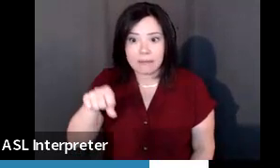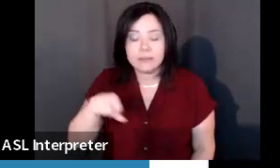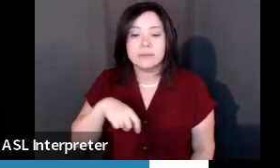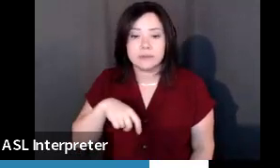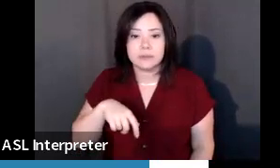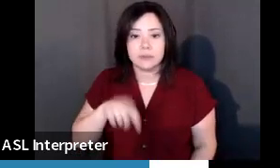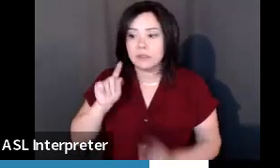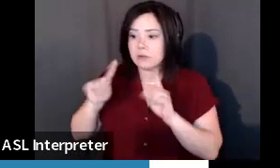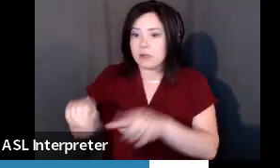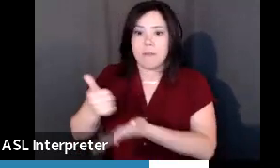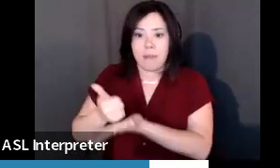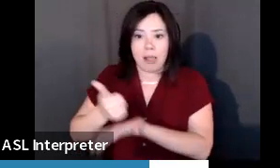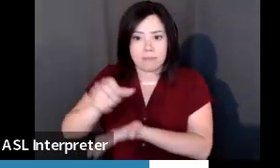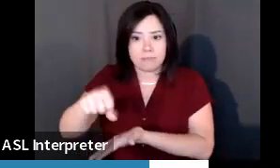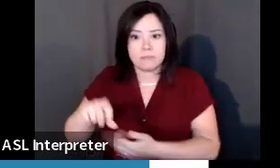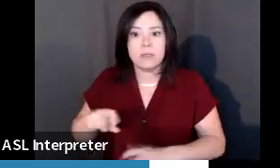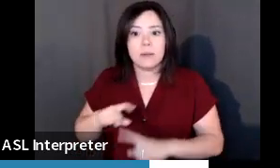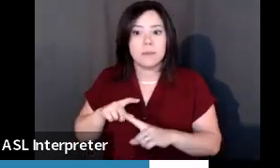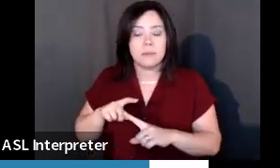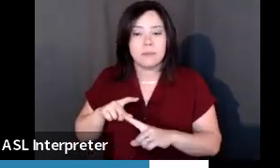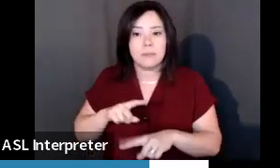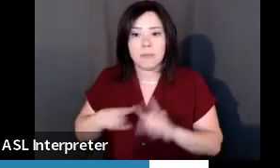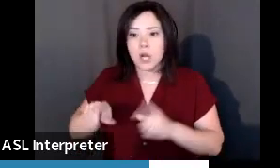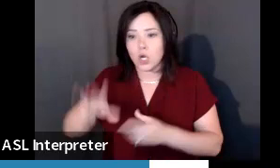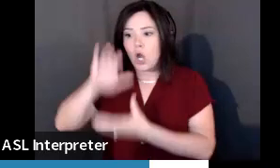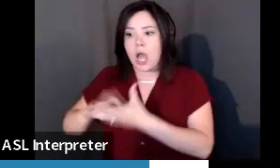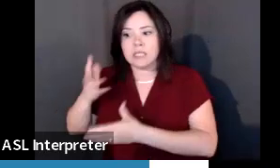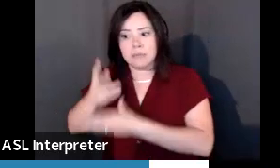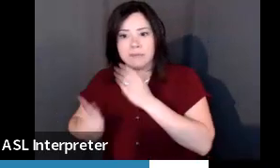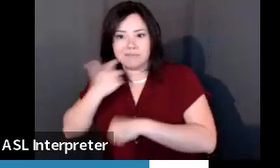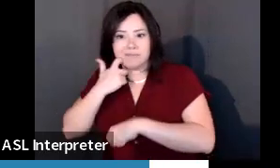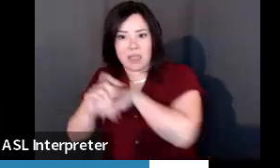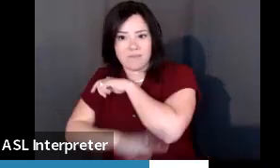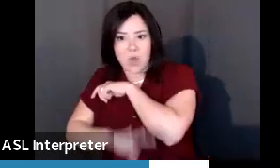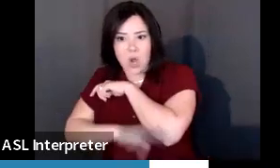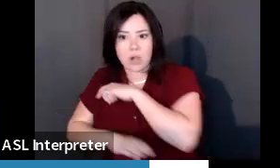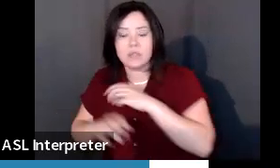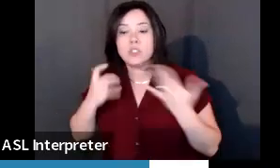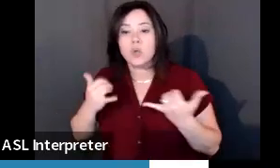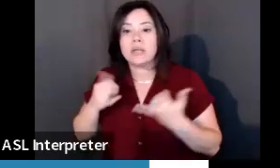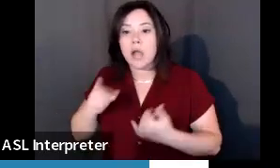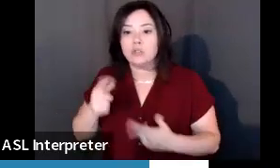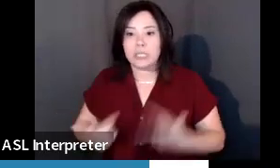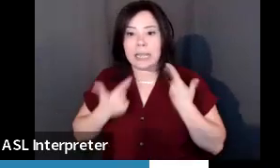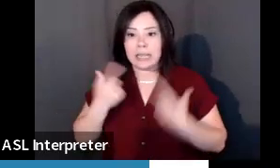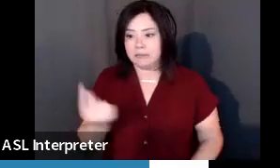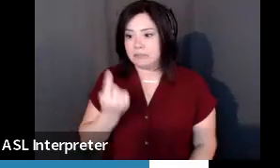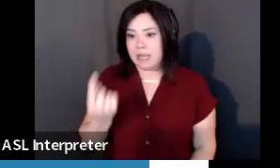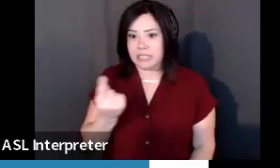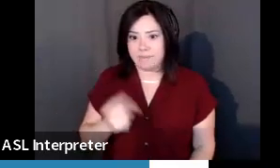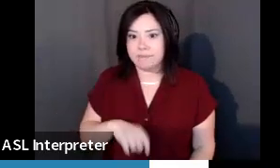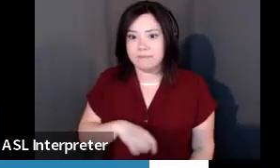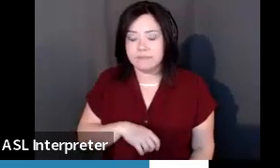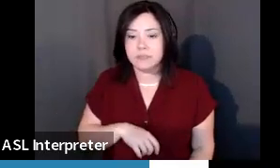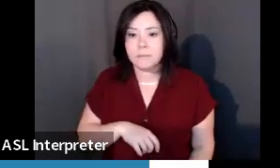to come help her out when she needs, but her husband passed away in the fall. So now she is living by herself.